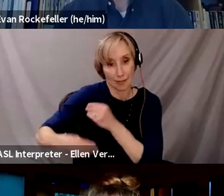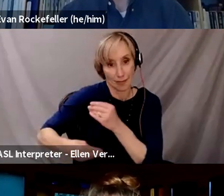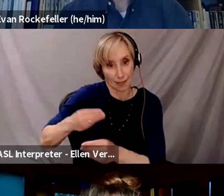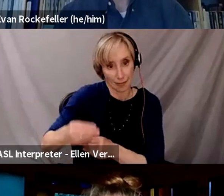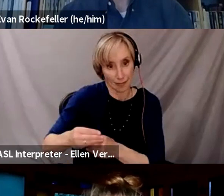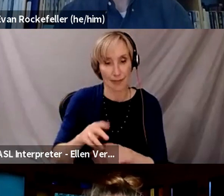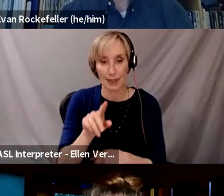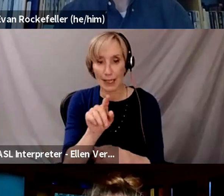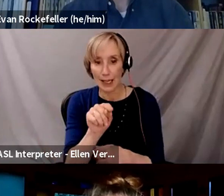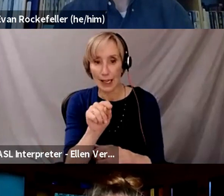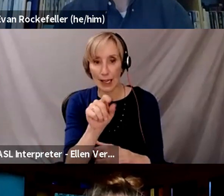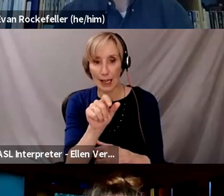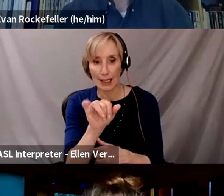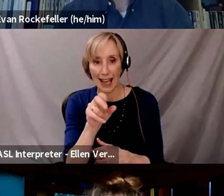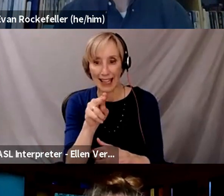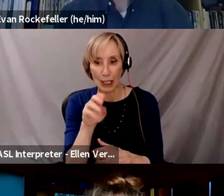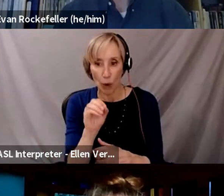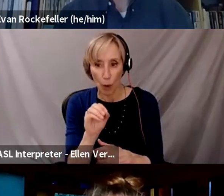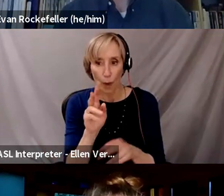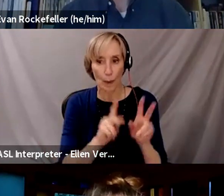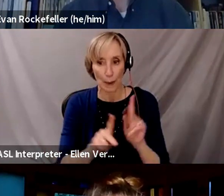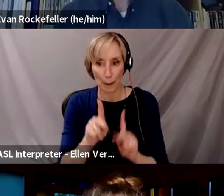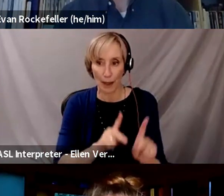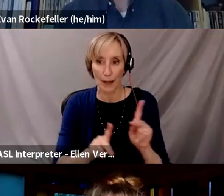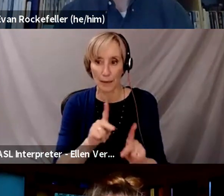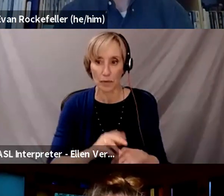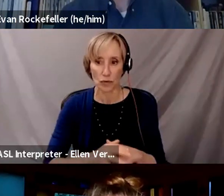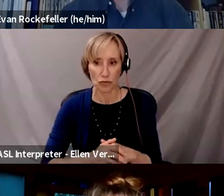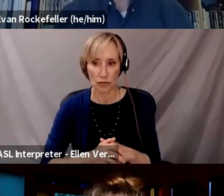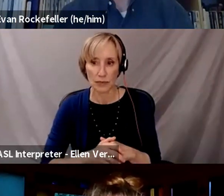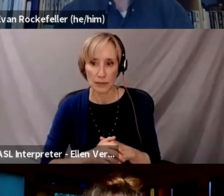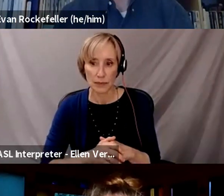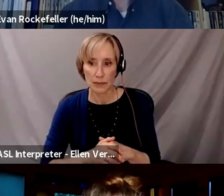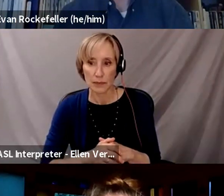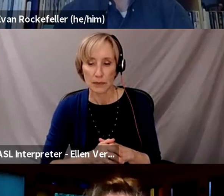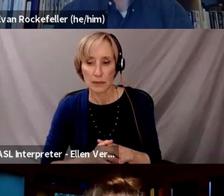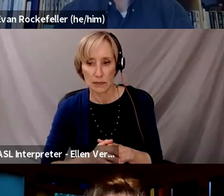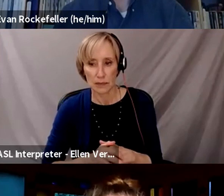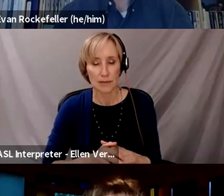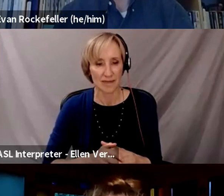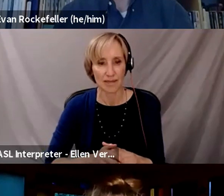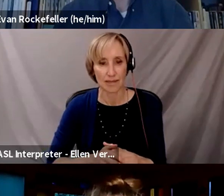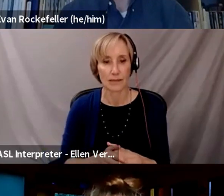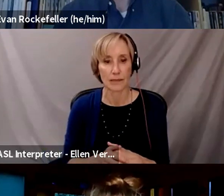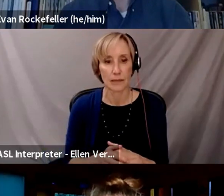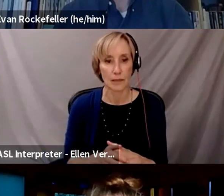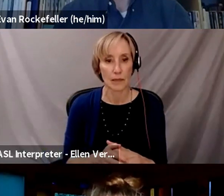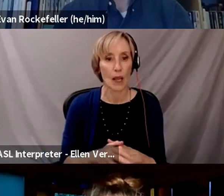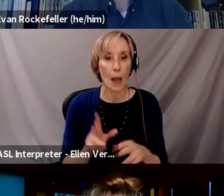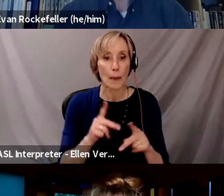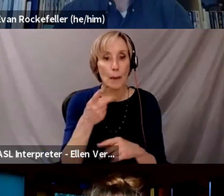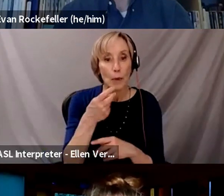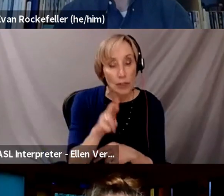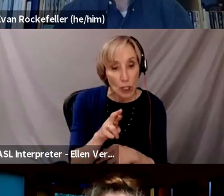Taino people. I think when you're thinking about Taino people, they're usually people of specifically Cuba, Puerto Rico, or the Dominican Republic.